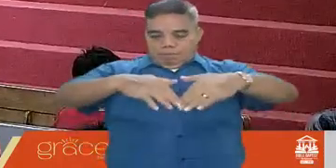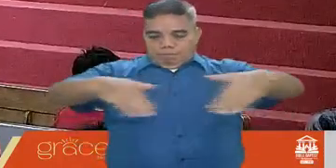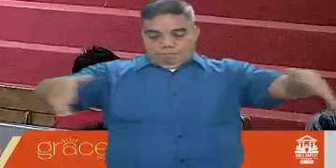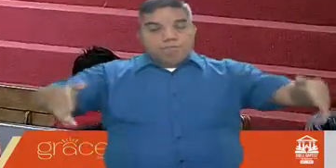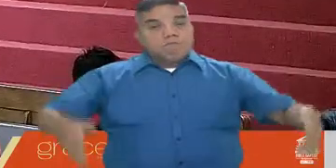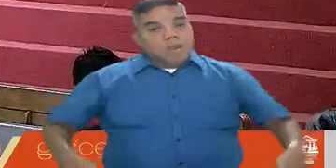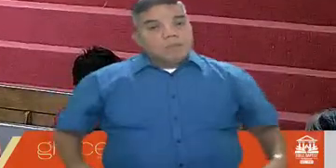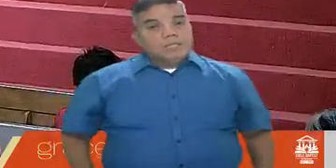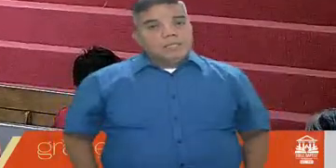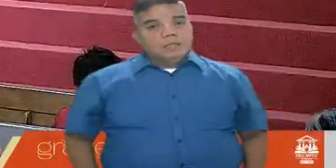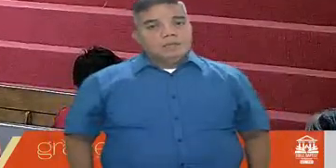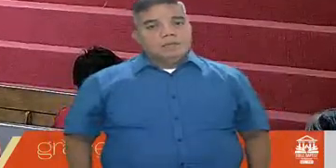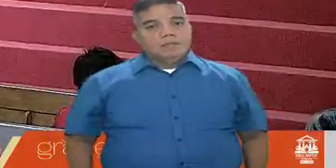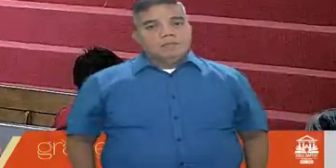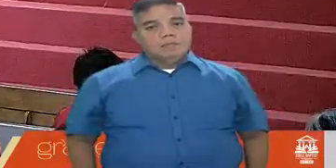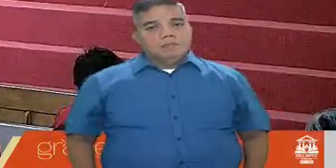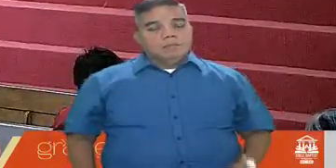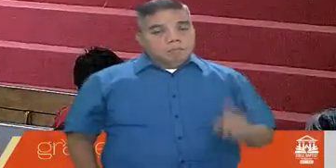Privacy.